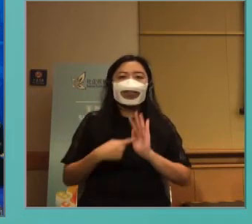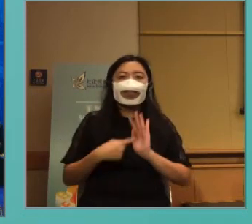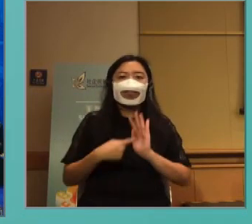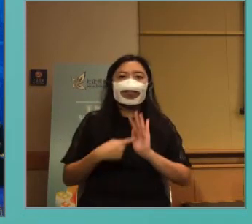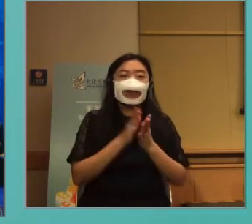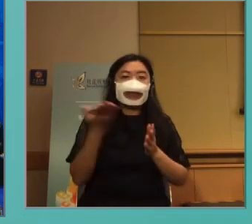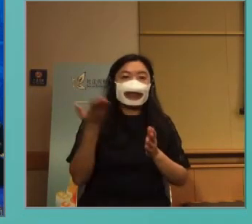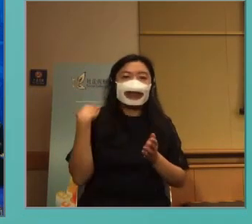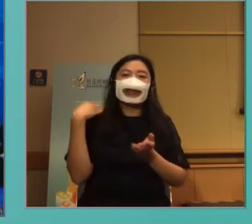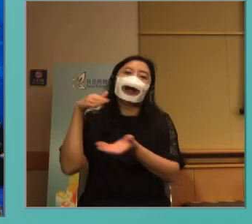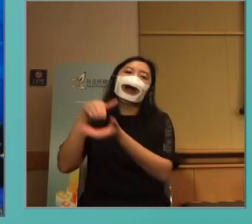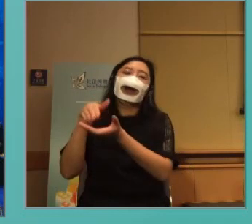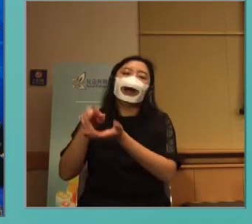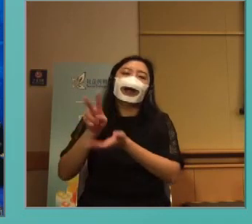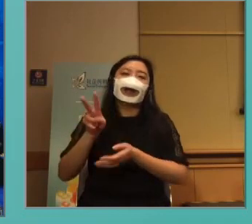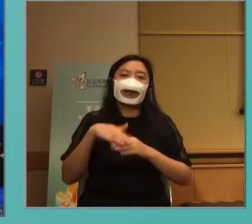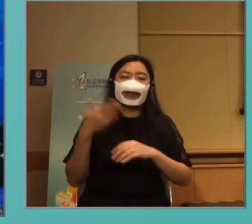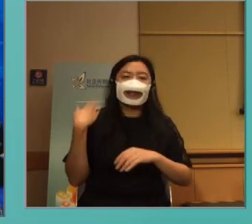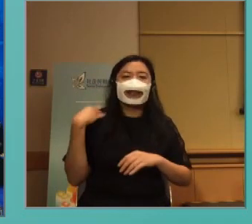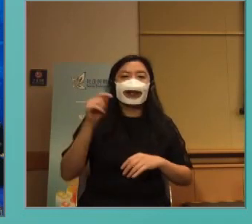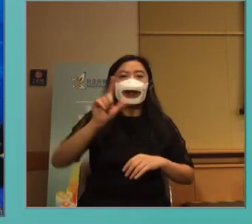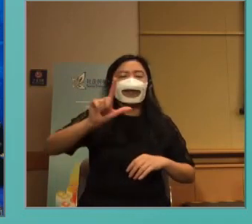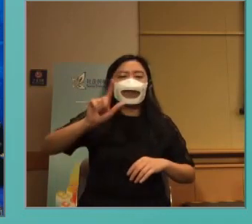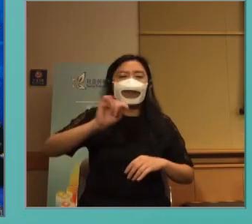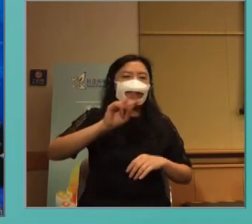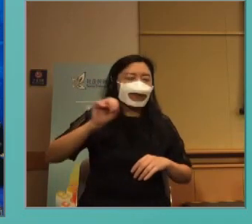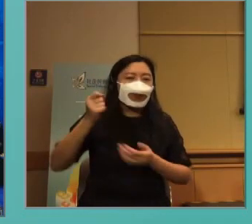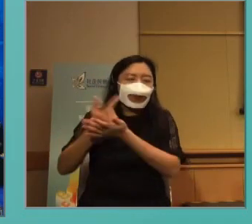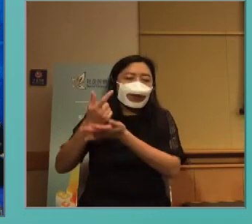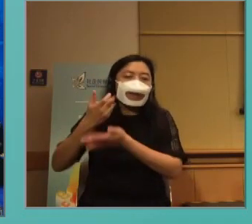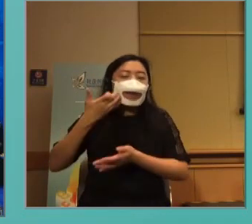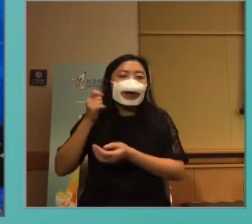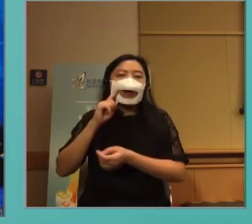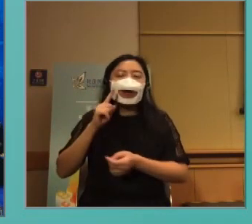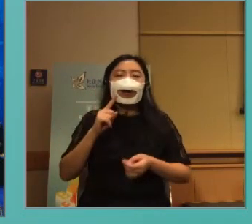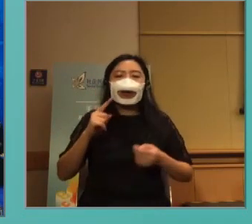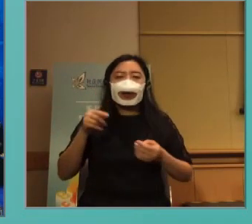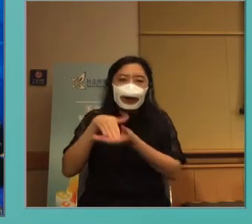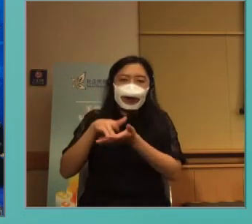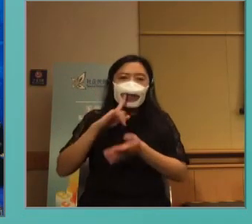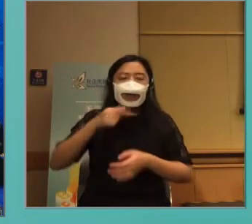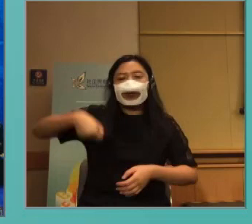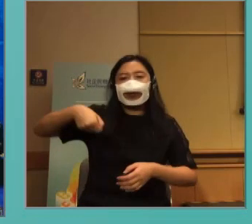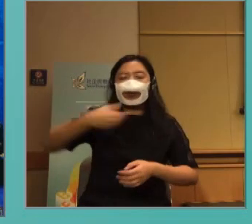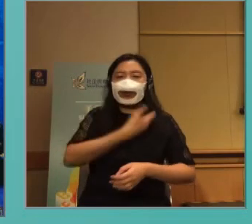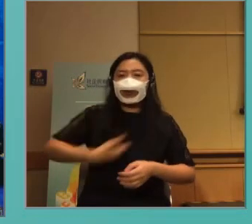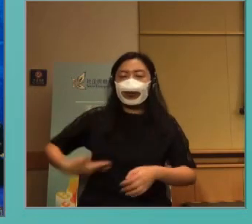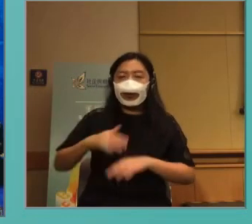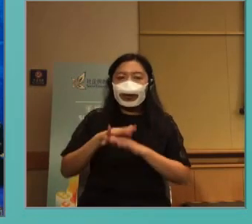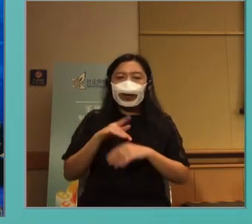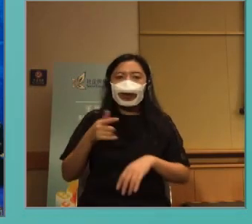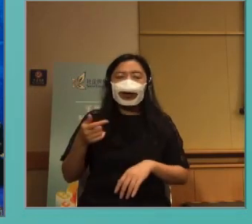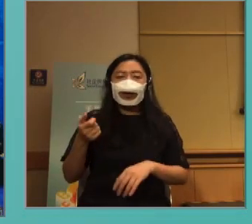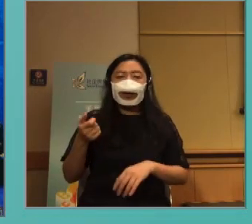handbags, or if we had basically certain kind of items, we would signify those values basically in the physical world. That's what we're seeing in the digital